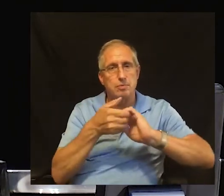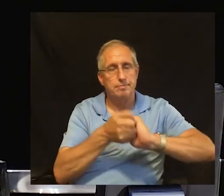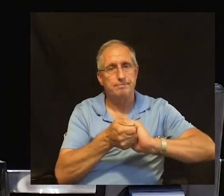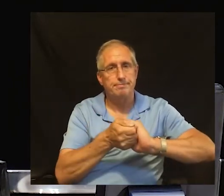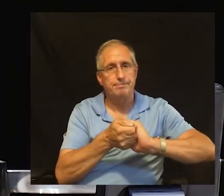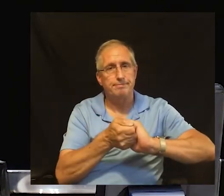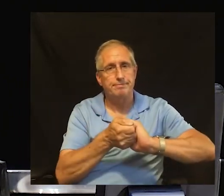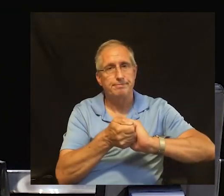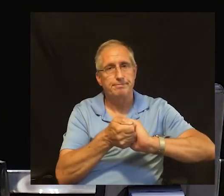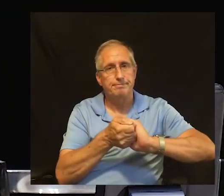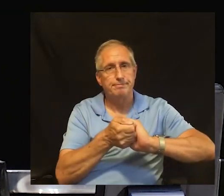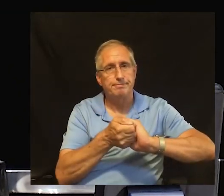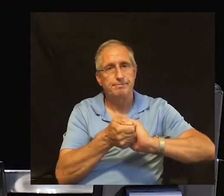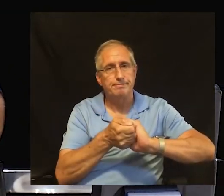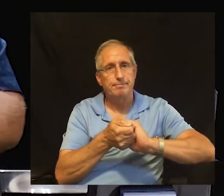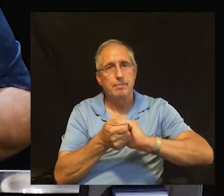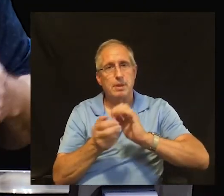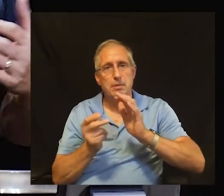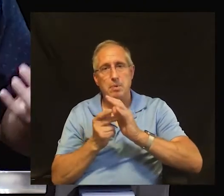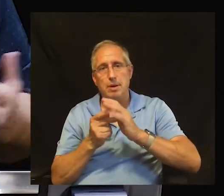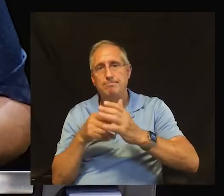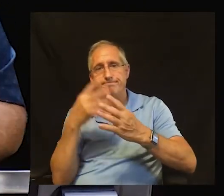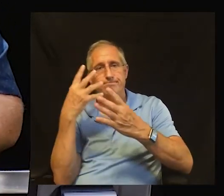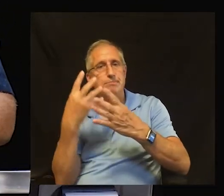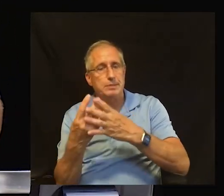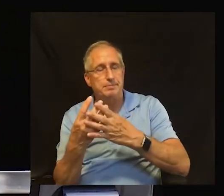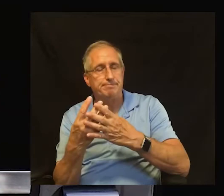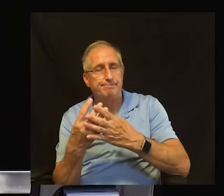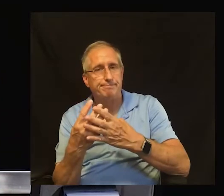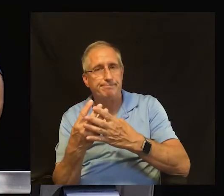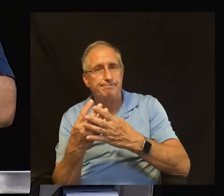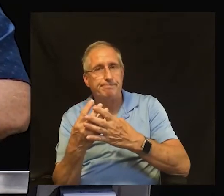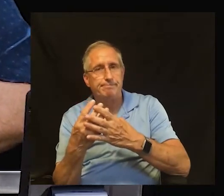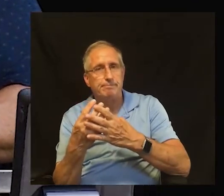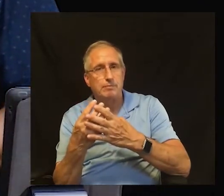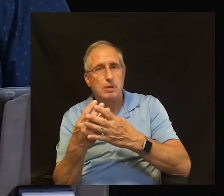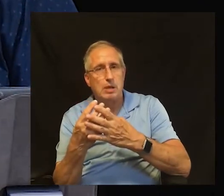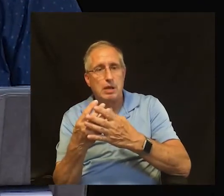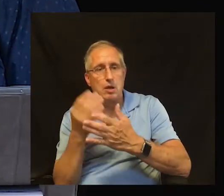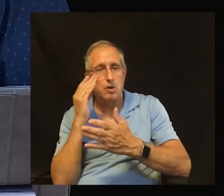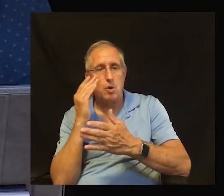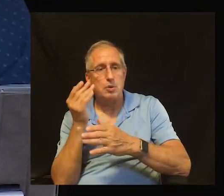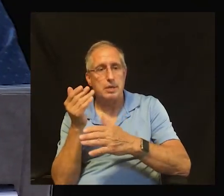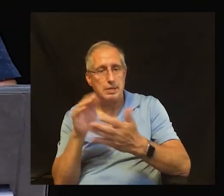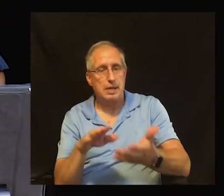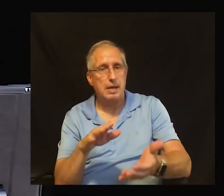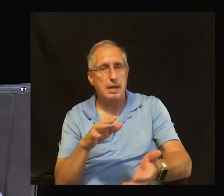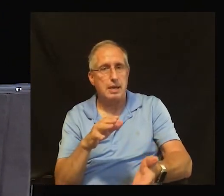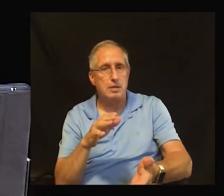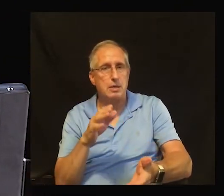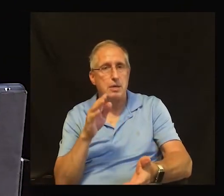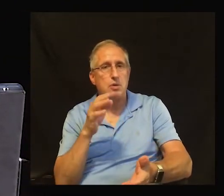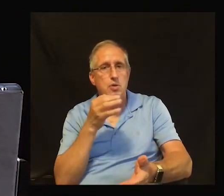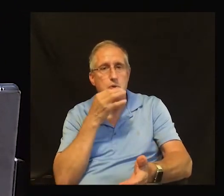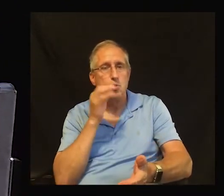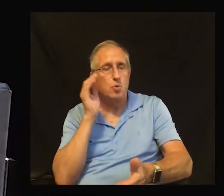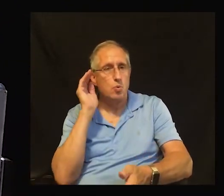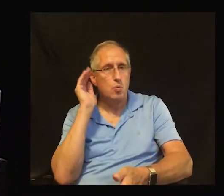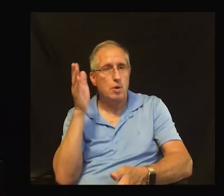Just hold my hand." And Paul's sitting in prison. He knows his life is about to be over.